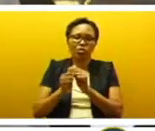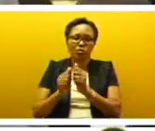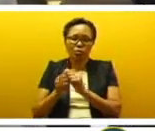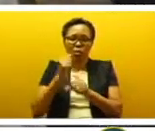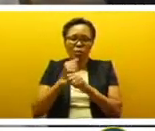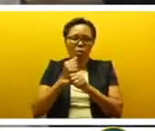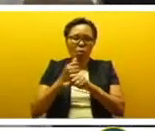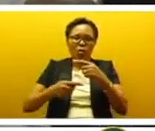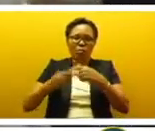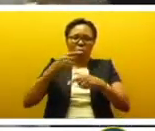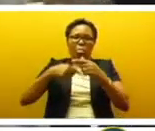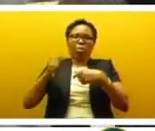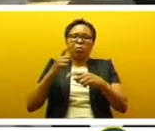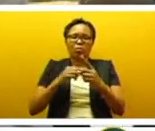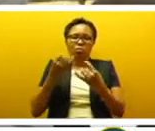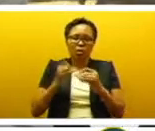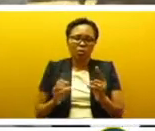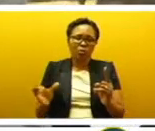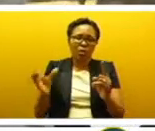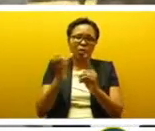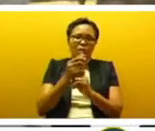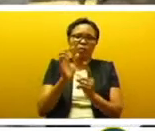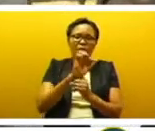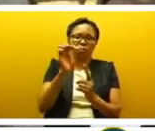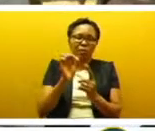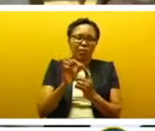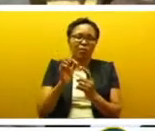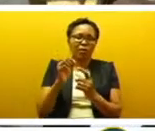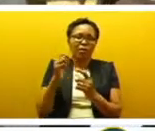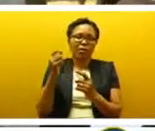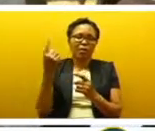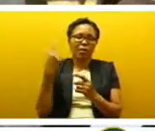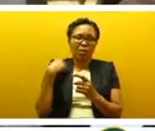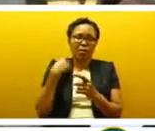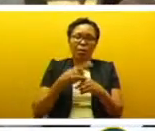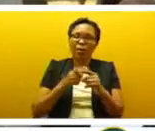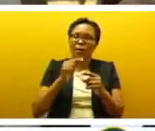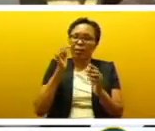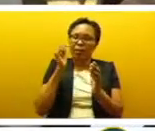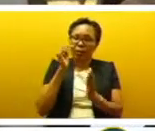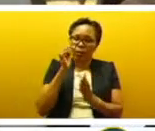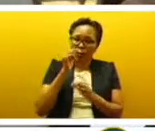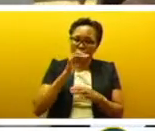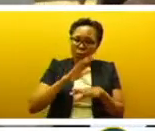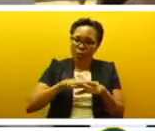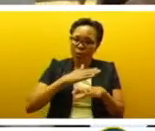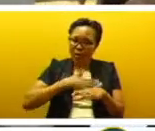a certain figure, but fortunately, on the Form 34C,